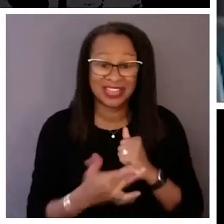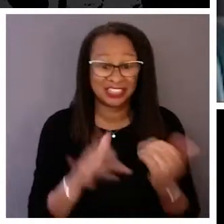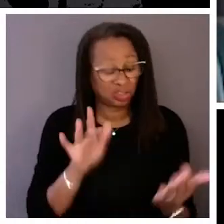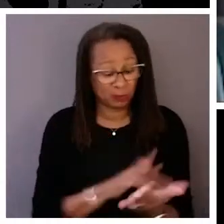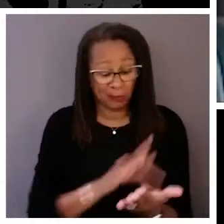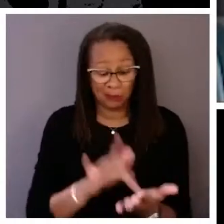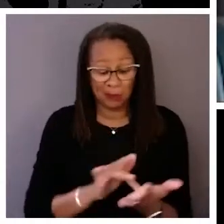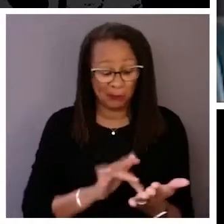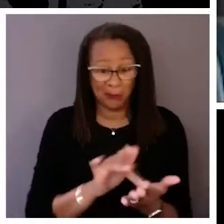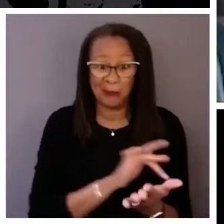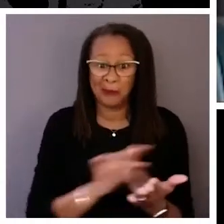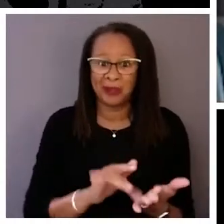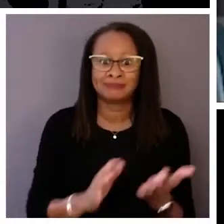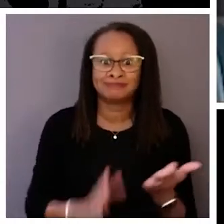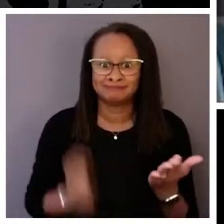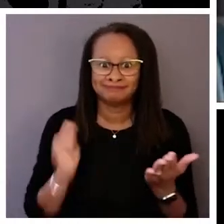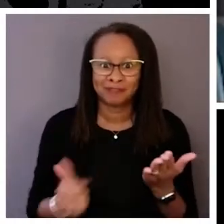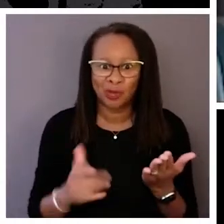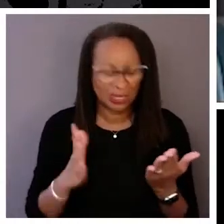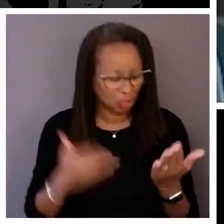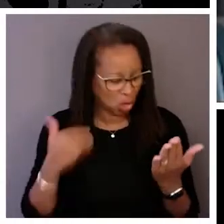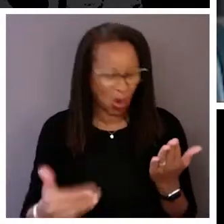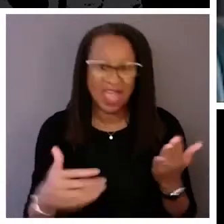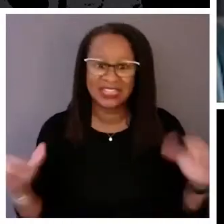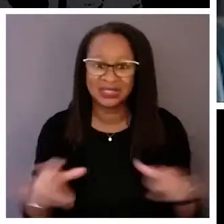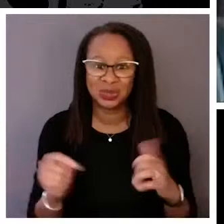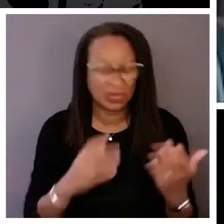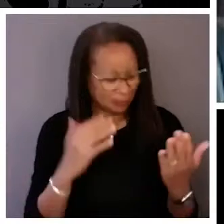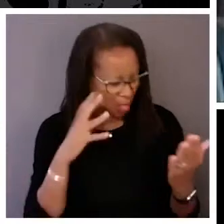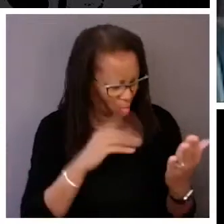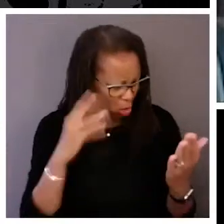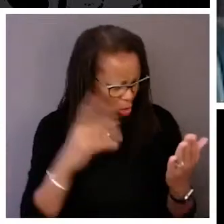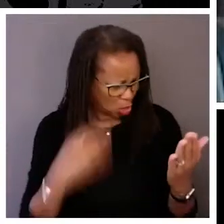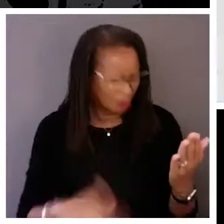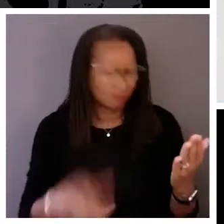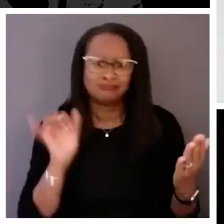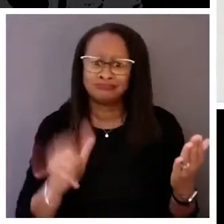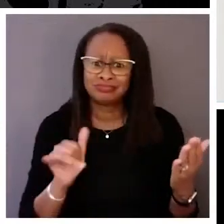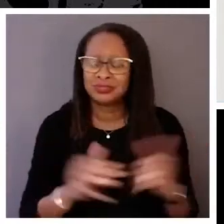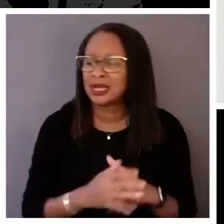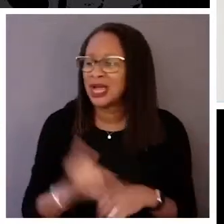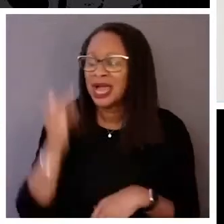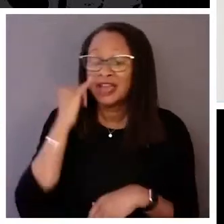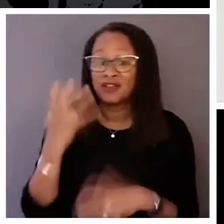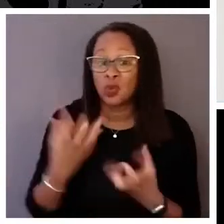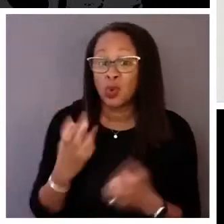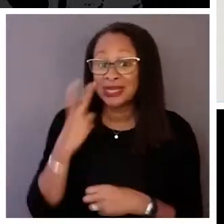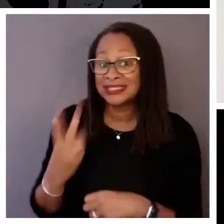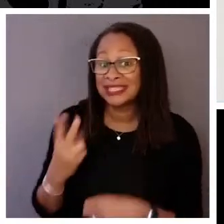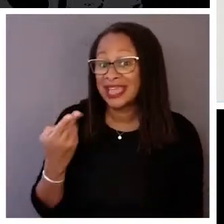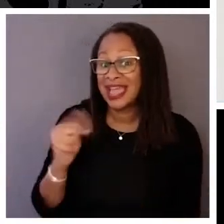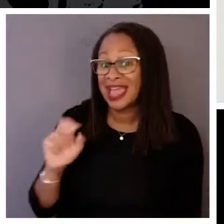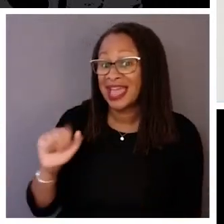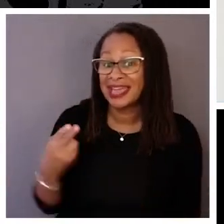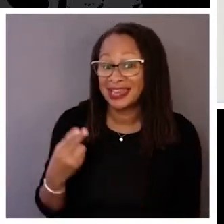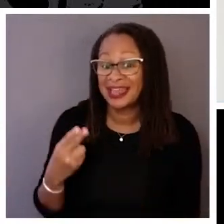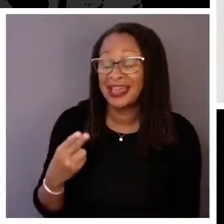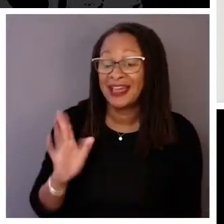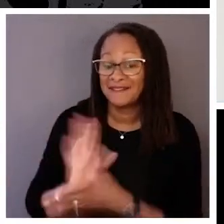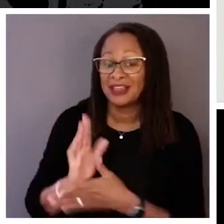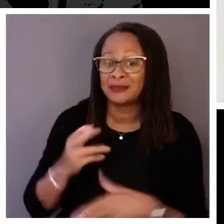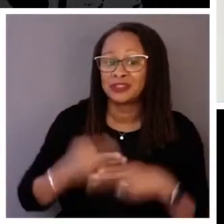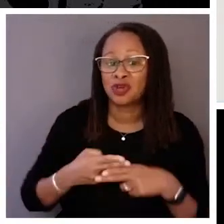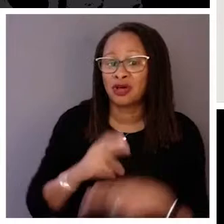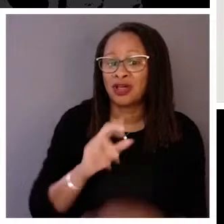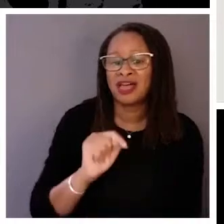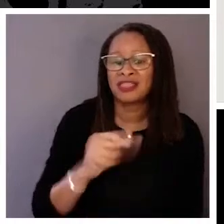technology that's at our fingertips. It really is kind of just go ahead and do it, right? Absolutely, yeah. If you want to see Hannah's film, it's on it's